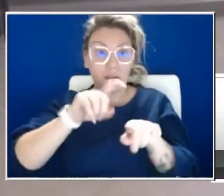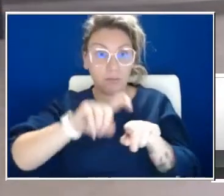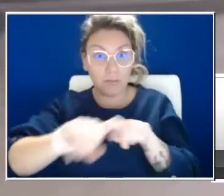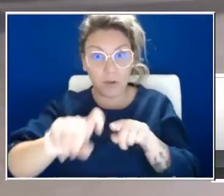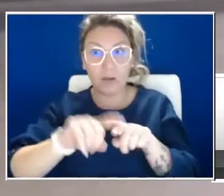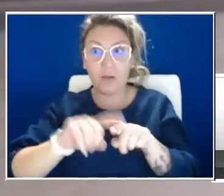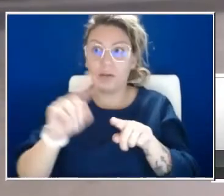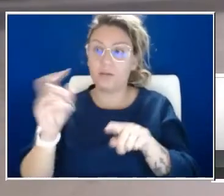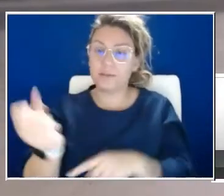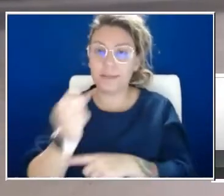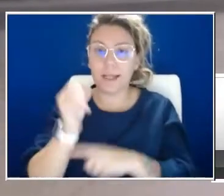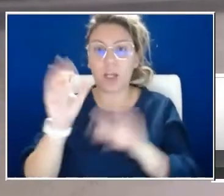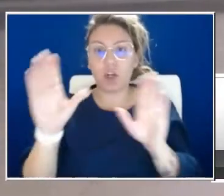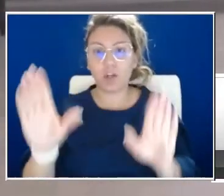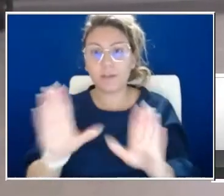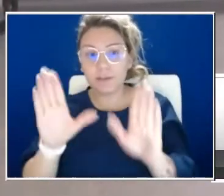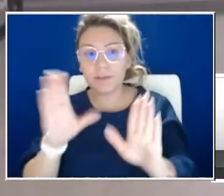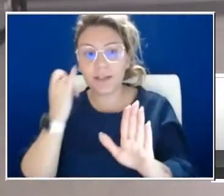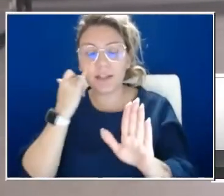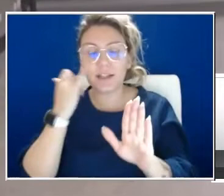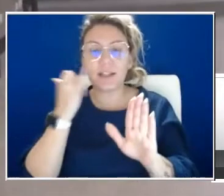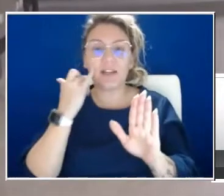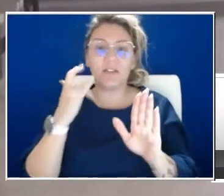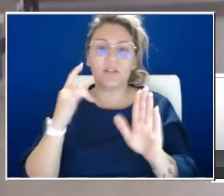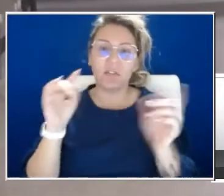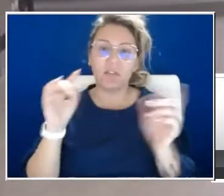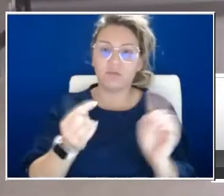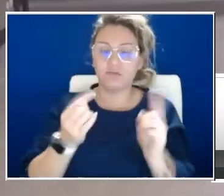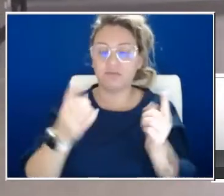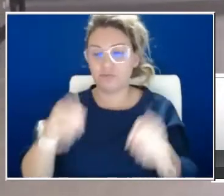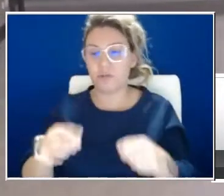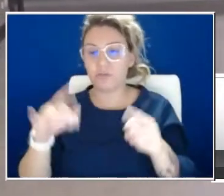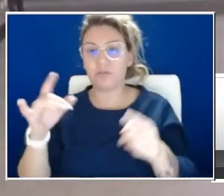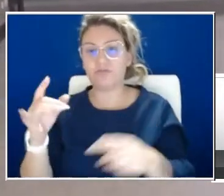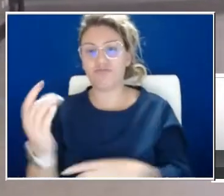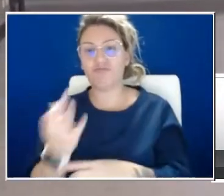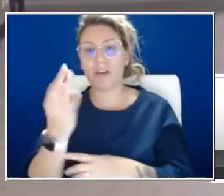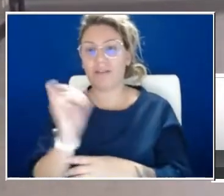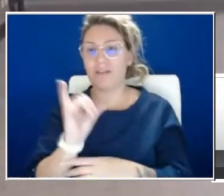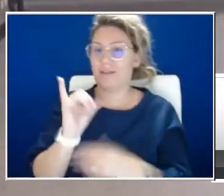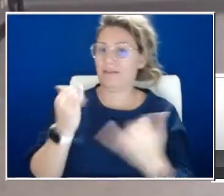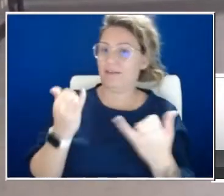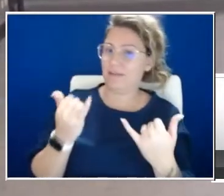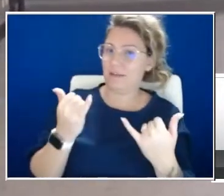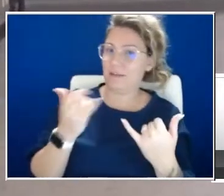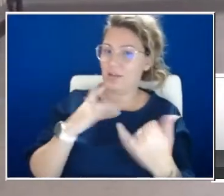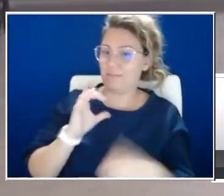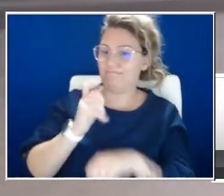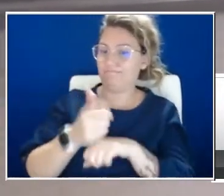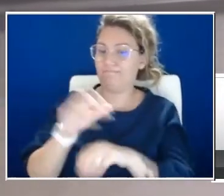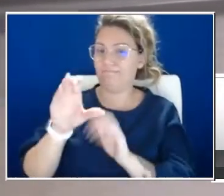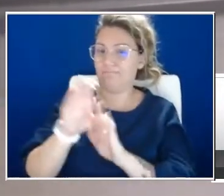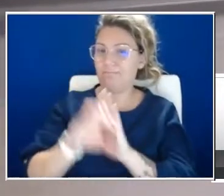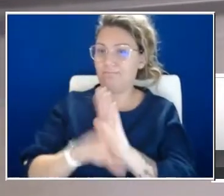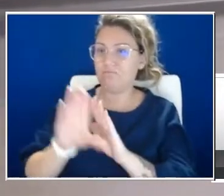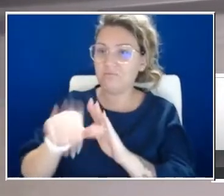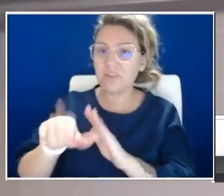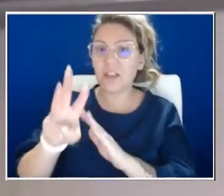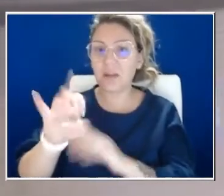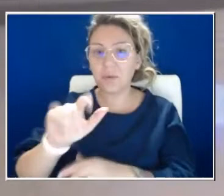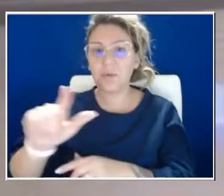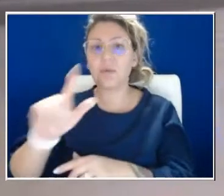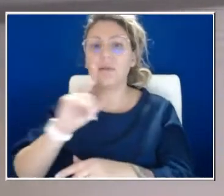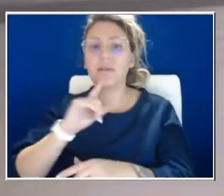and Sunday if the injury occurs on a Friday. Whereas now, like I said, I create a code, I say, hey, Will, Saturday morning, Sunday